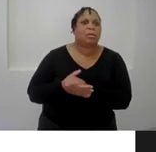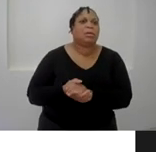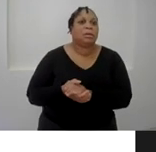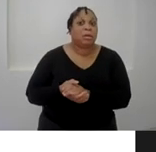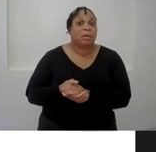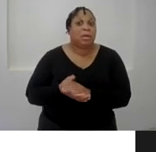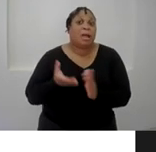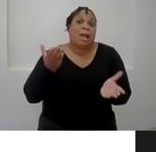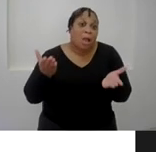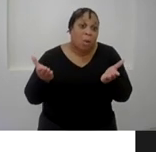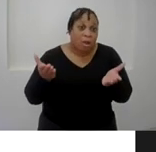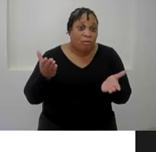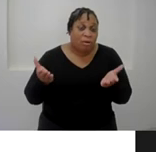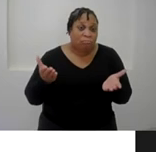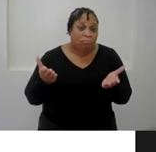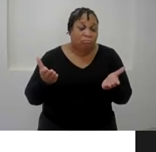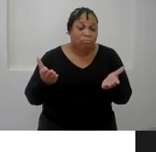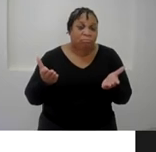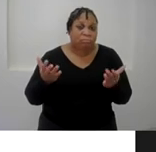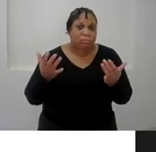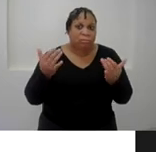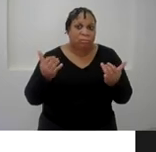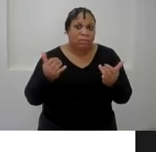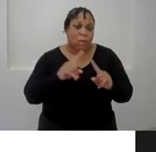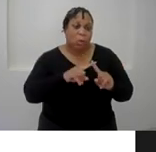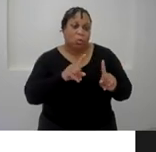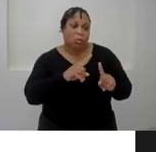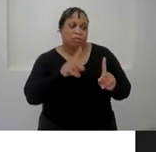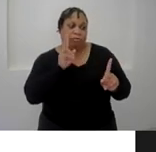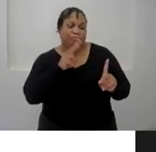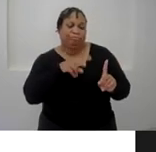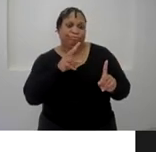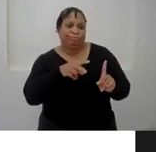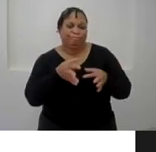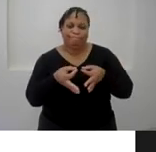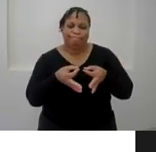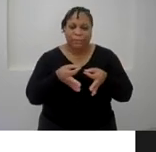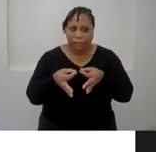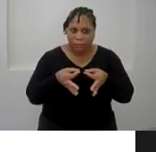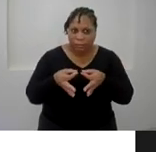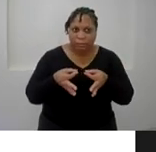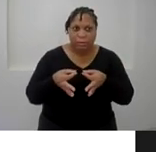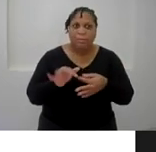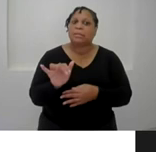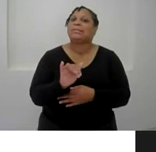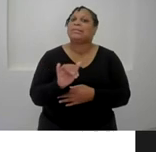However, when we look at a slightly different way of describing the same person,